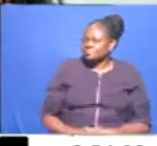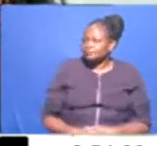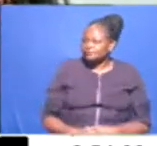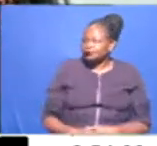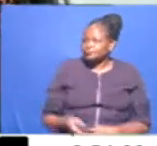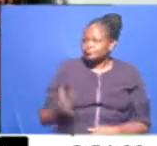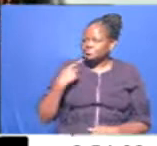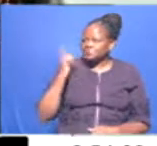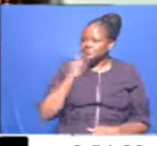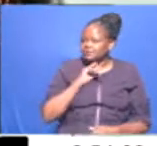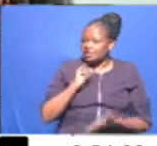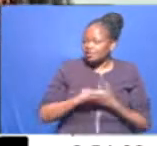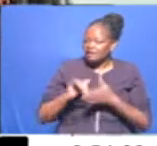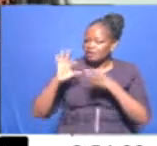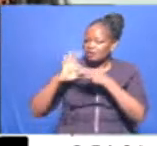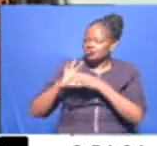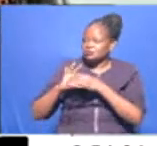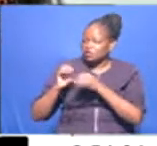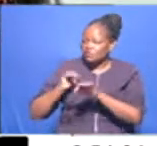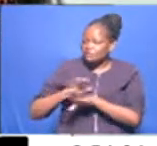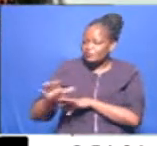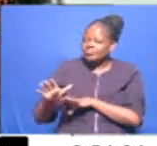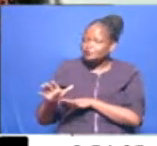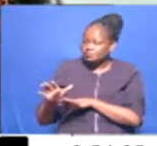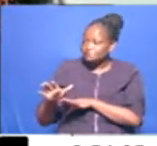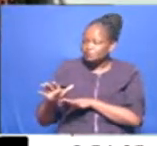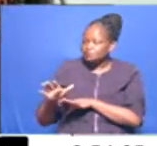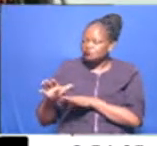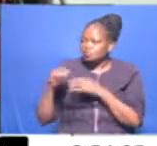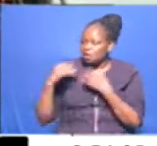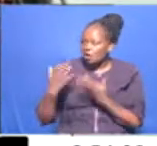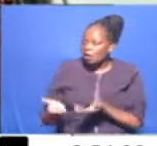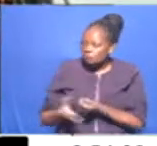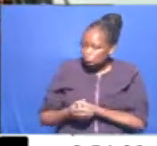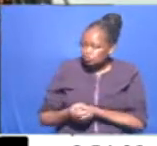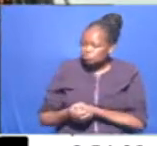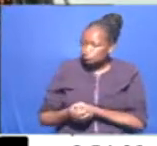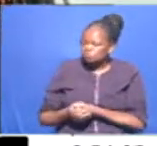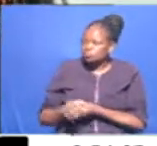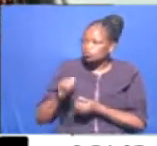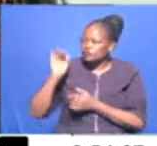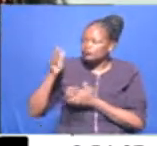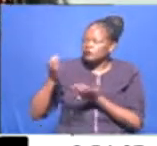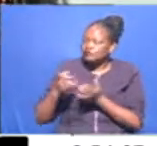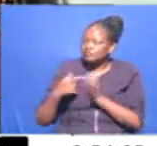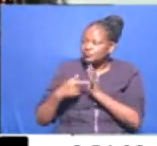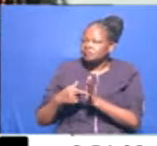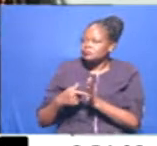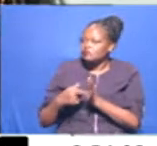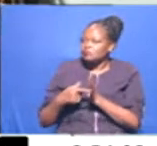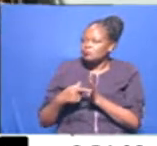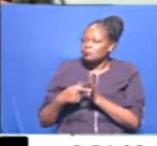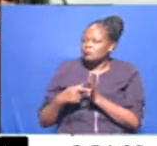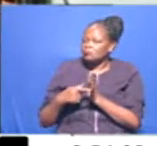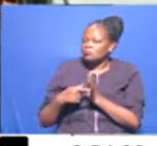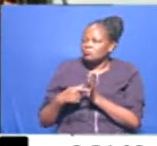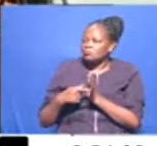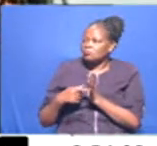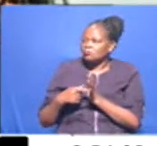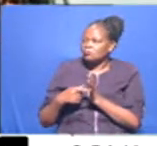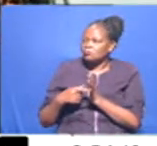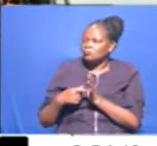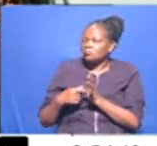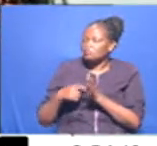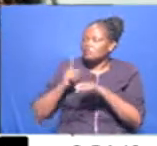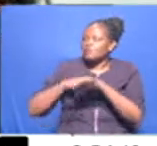earlier, culture really influences in how we look and seek for these services. For example, in marriages,